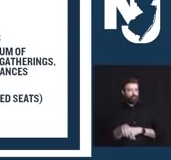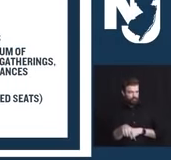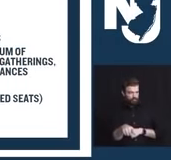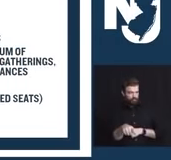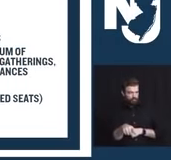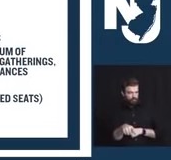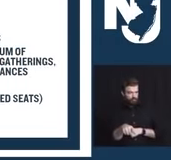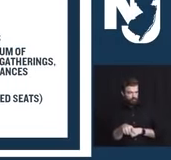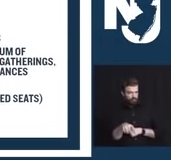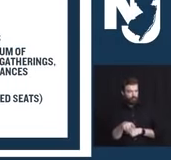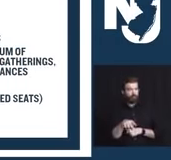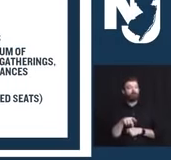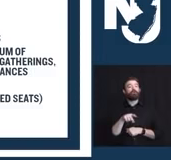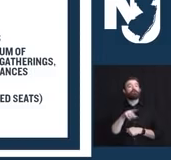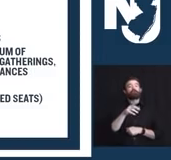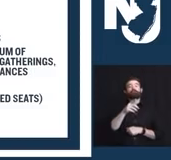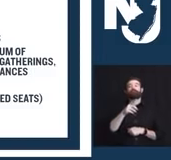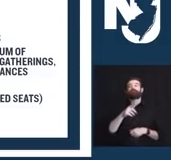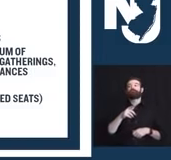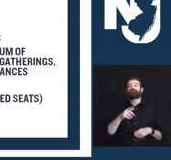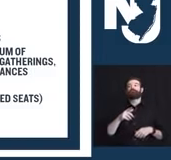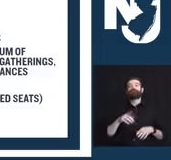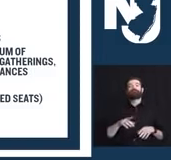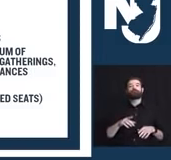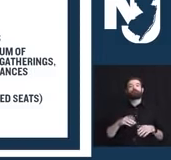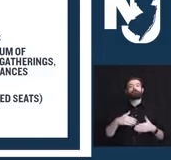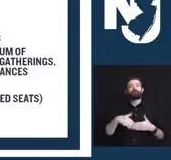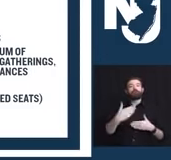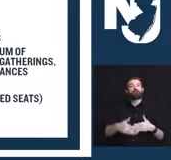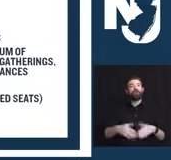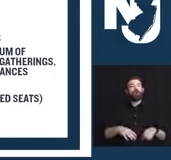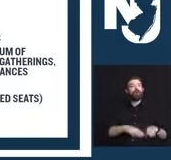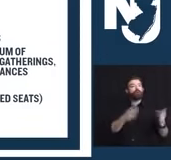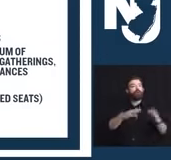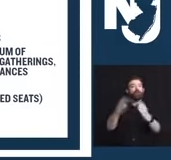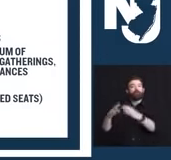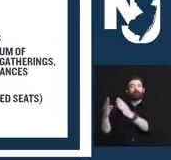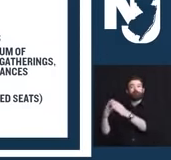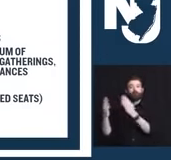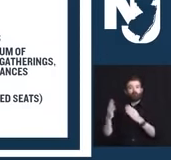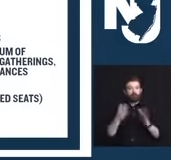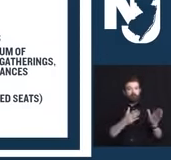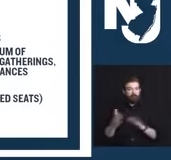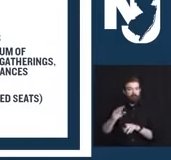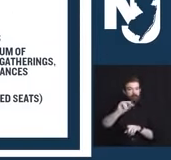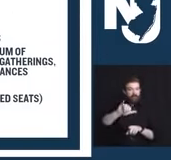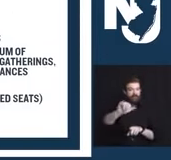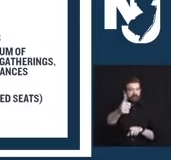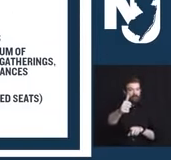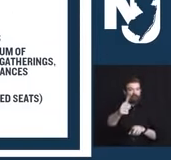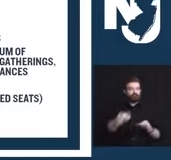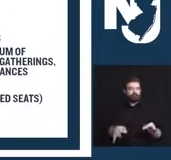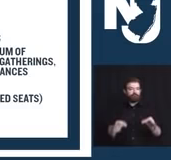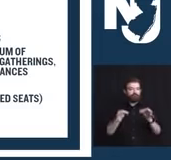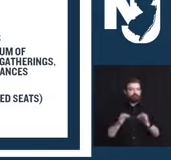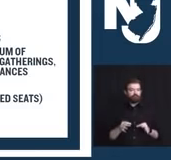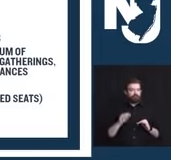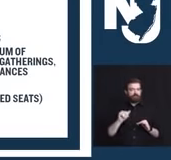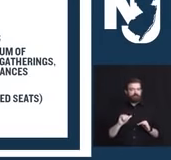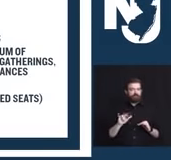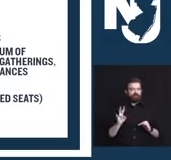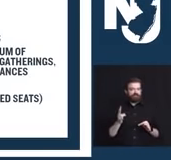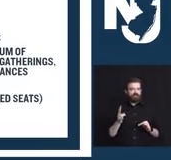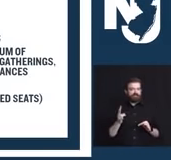the reopening steps that we announced last Monday, which were to have taken effect 1 week from today on May